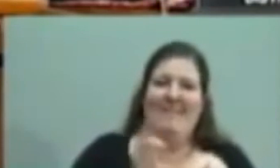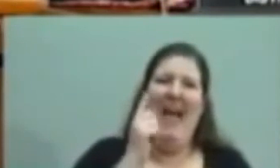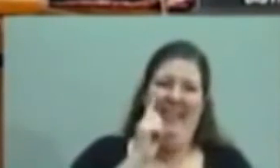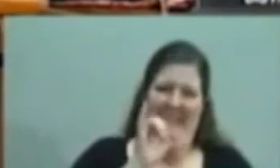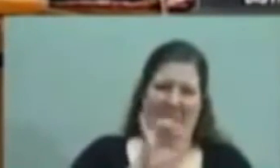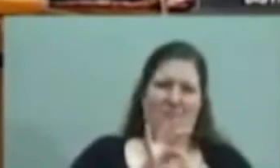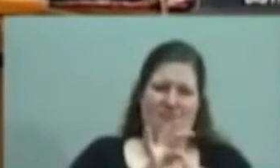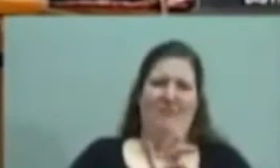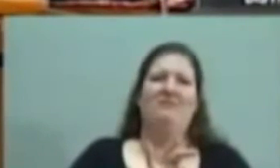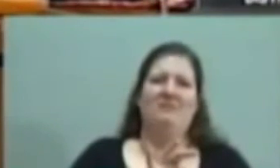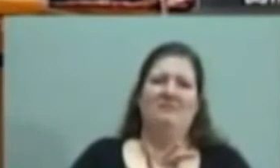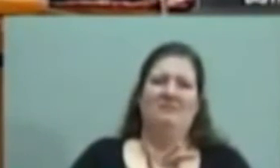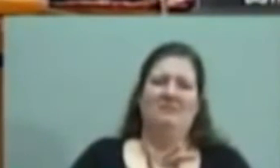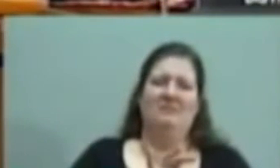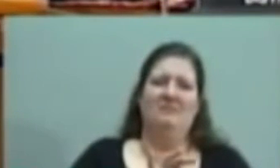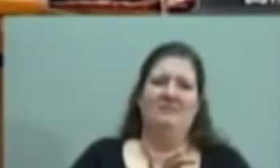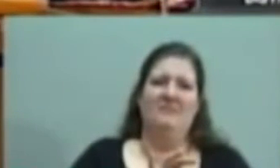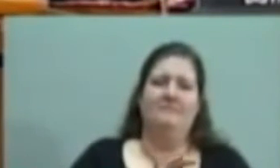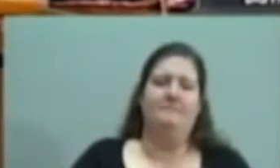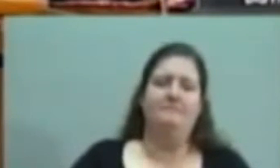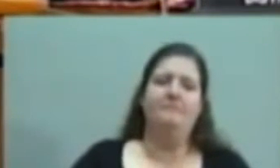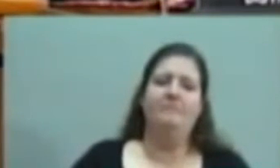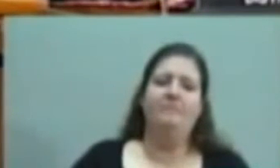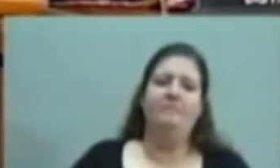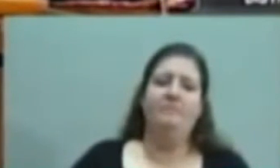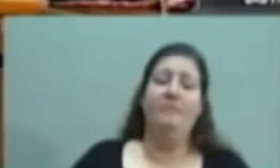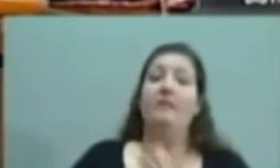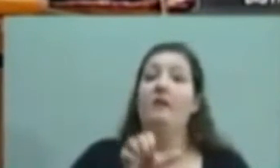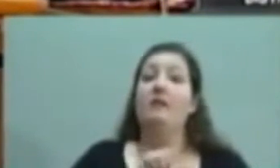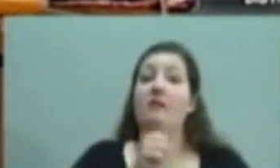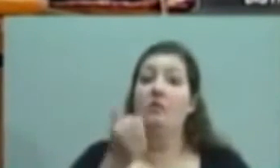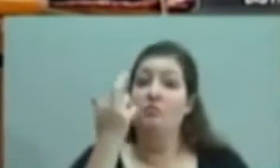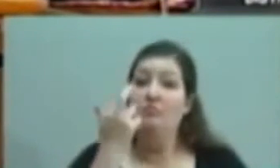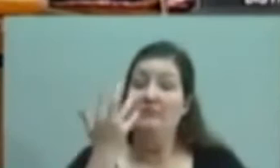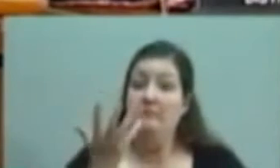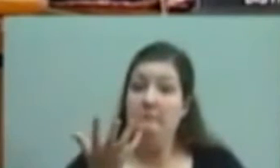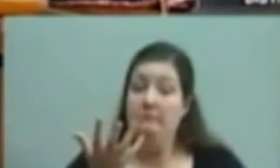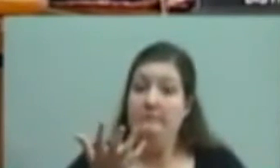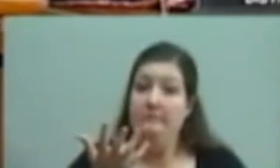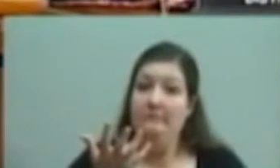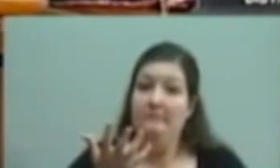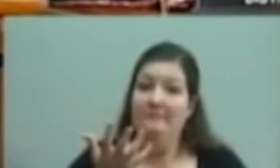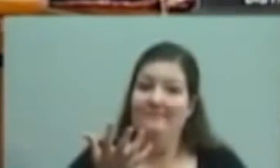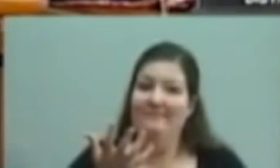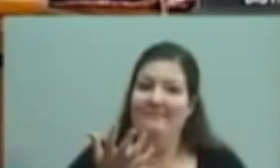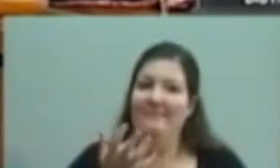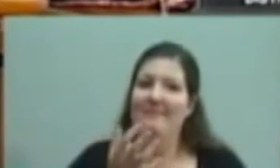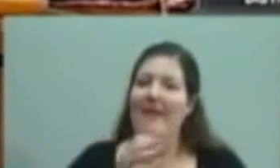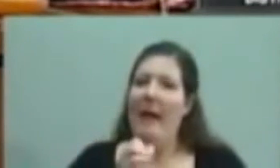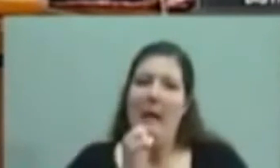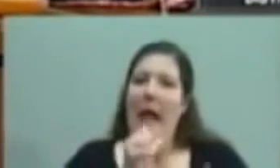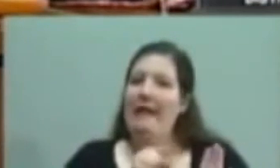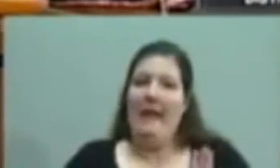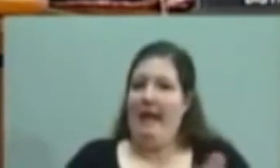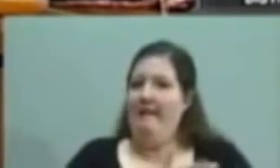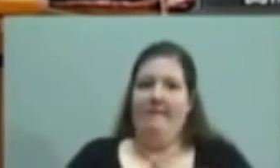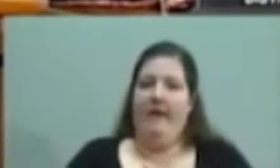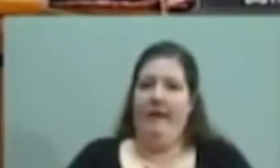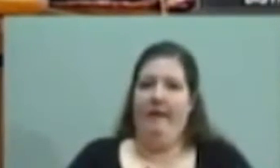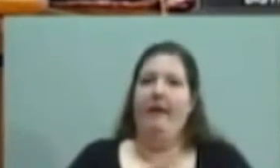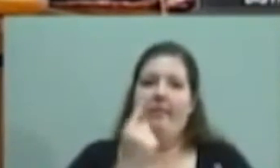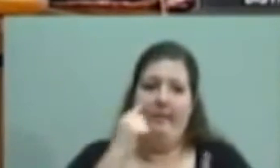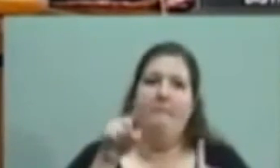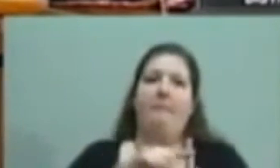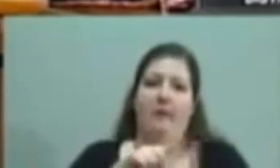partially the reason. The other thing is we consider that actually not to be a negative but a positive. What